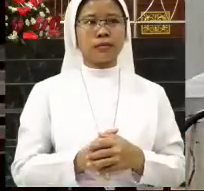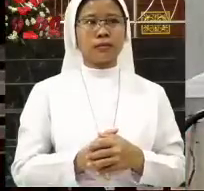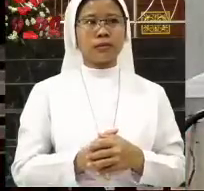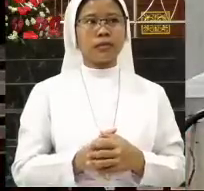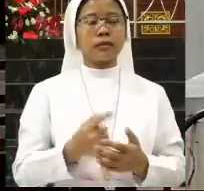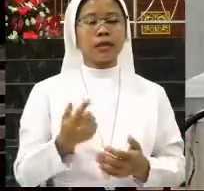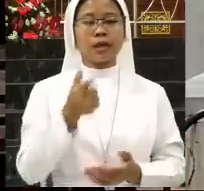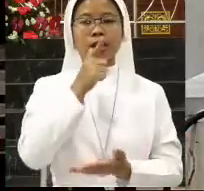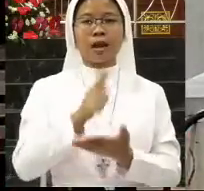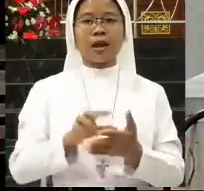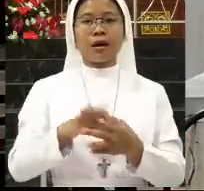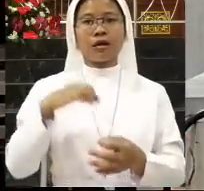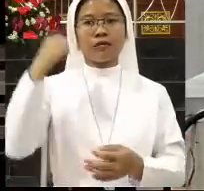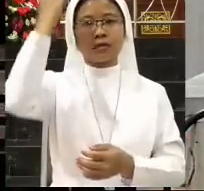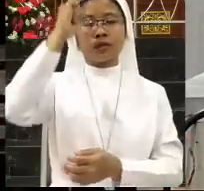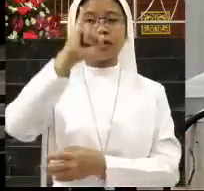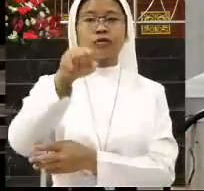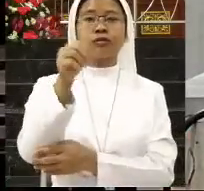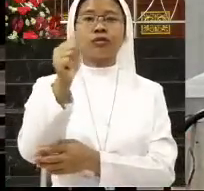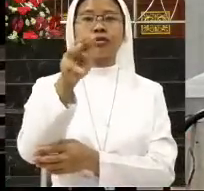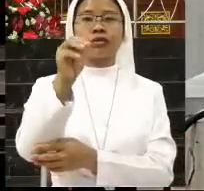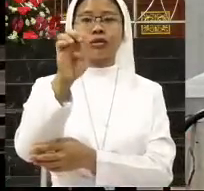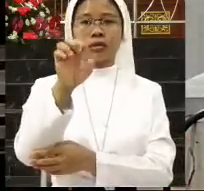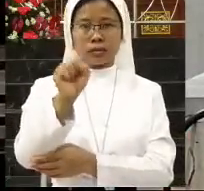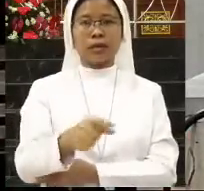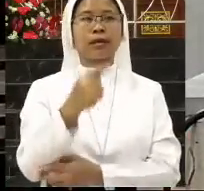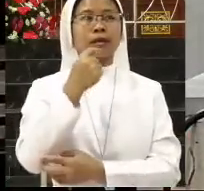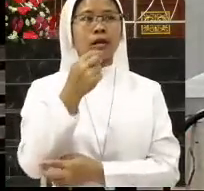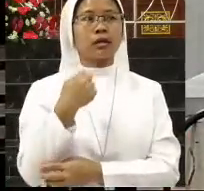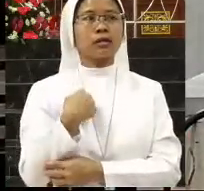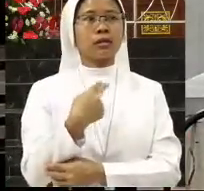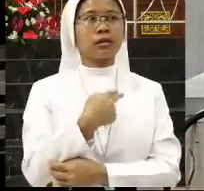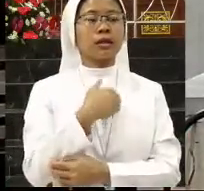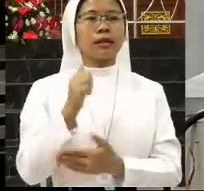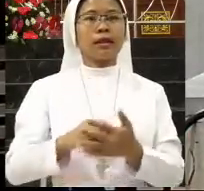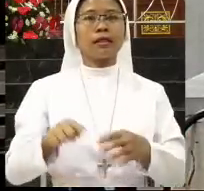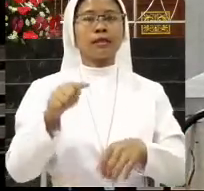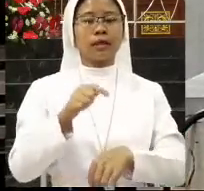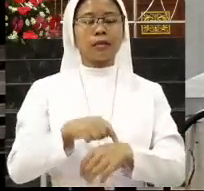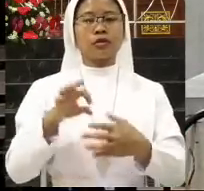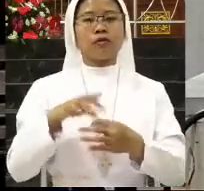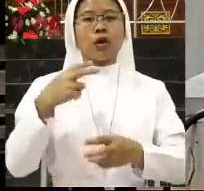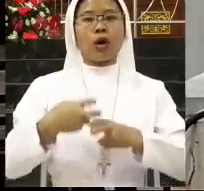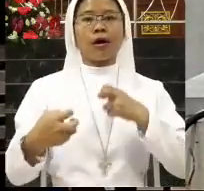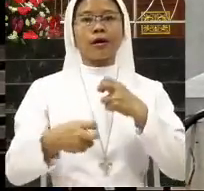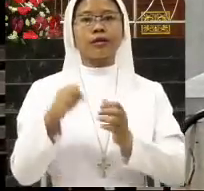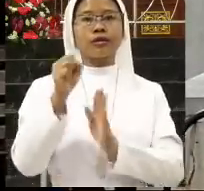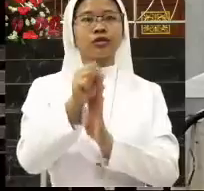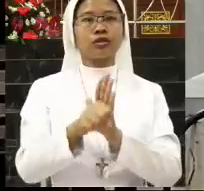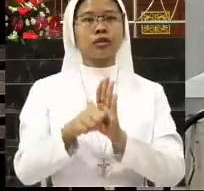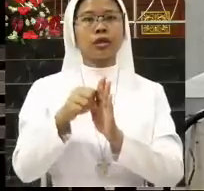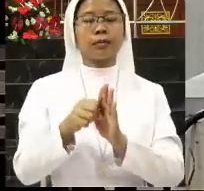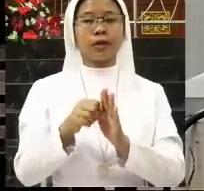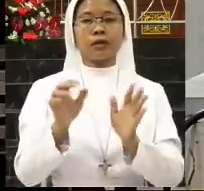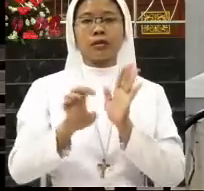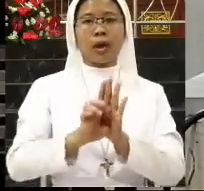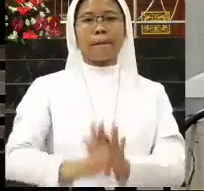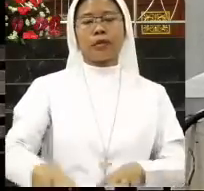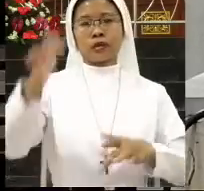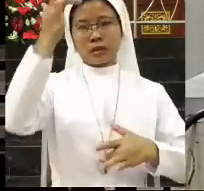The letter of James tells us that in times of hardships, such as